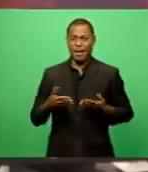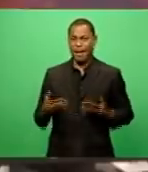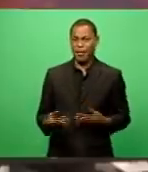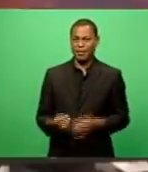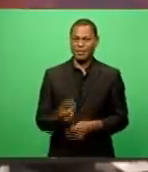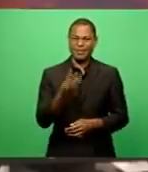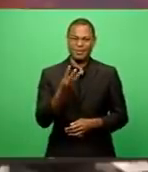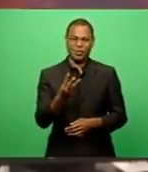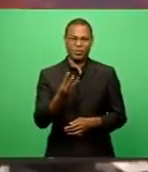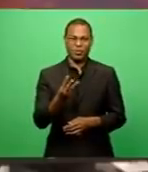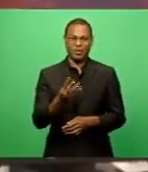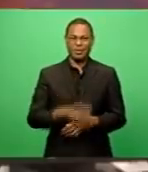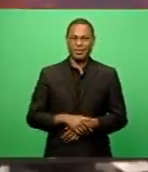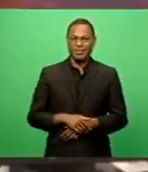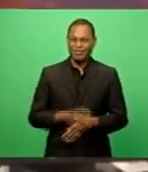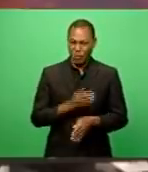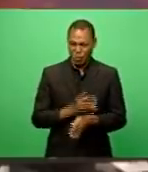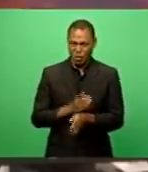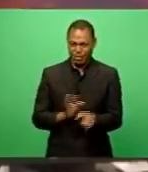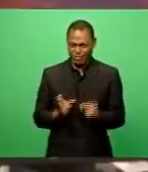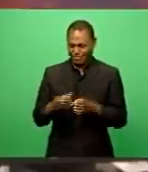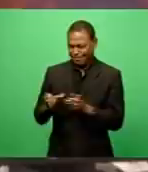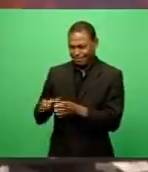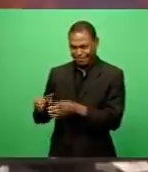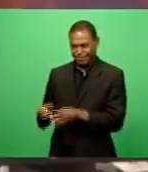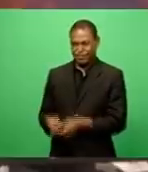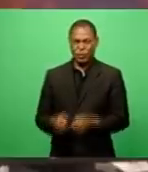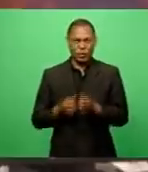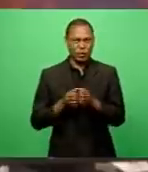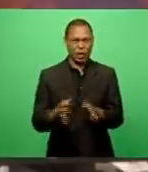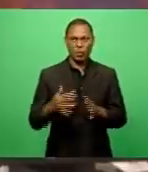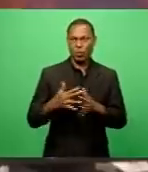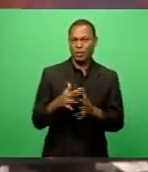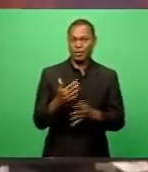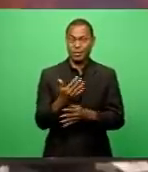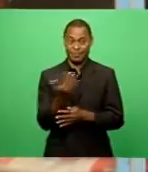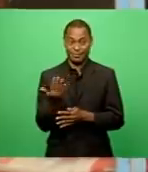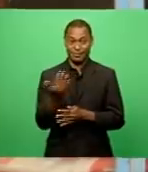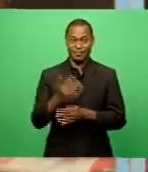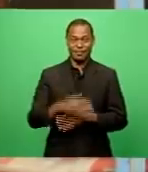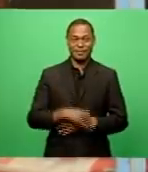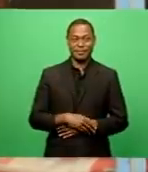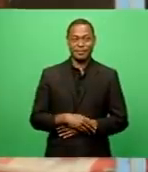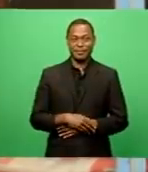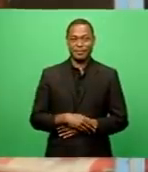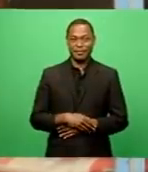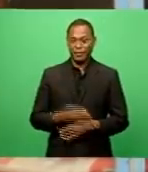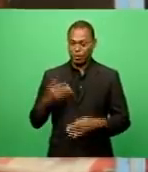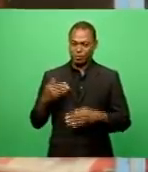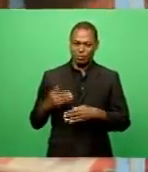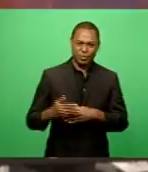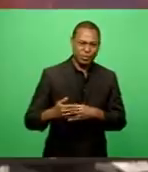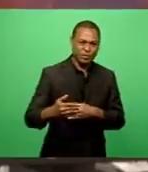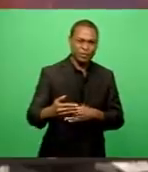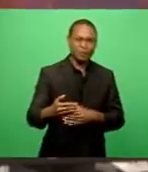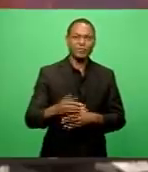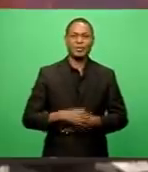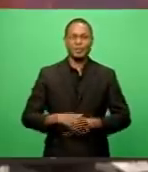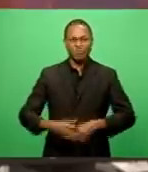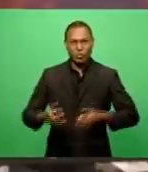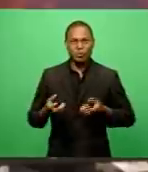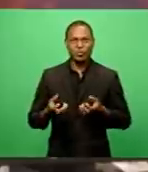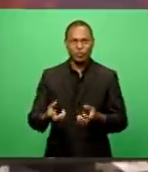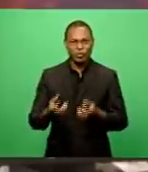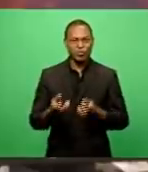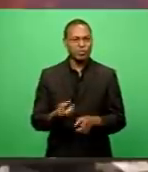shifts. We started from Wednesday, right from the kitchen to the transport. We